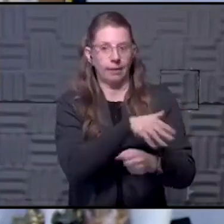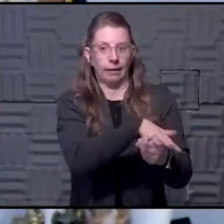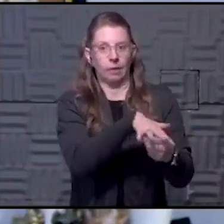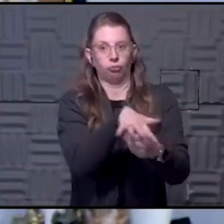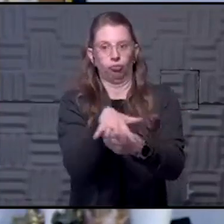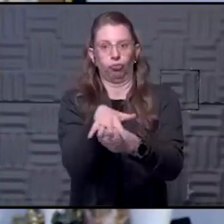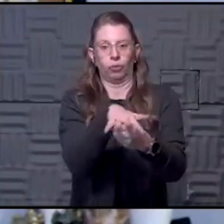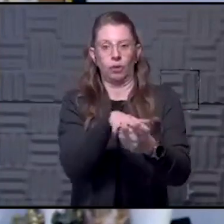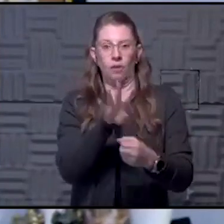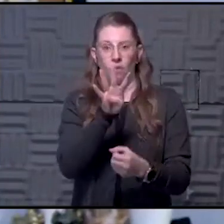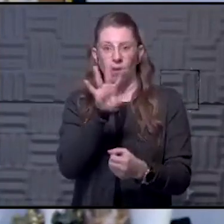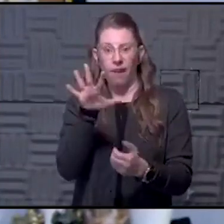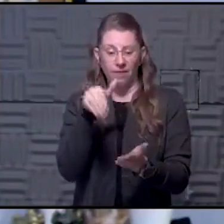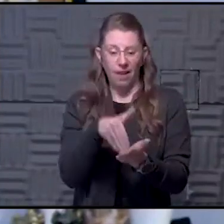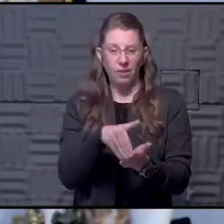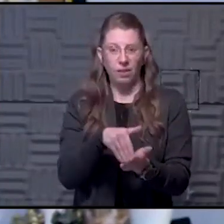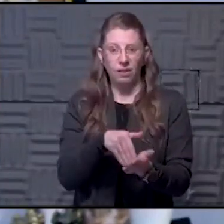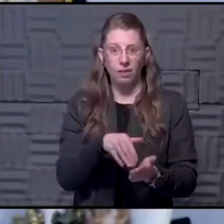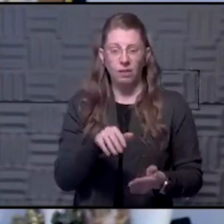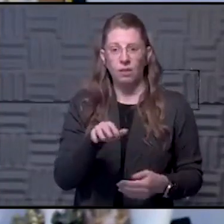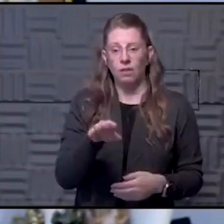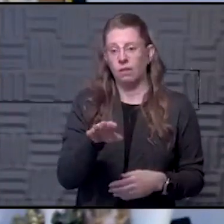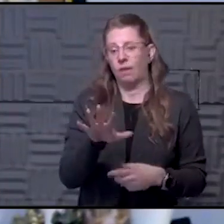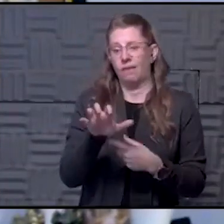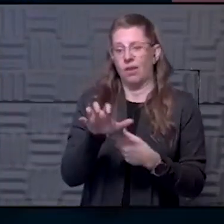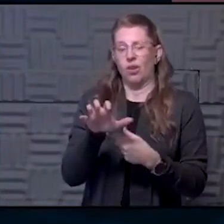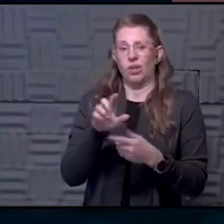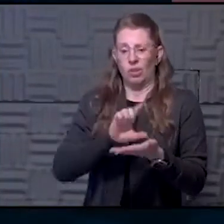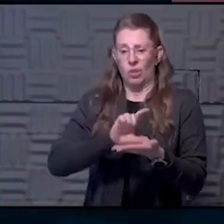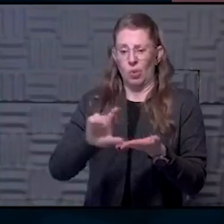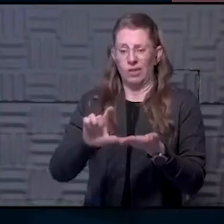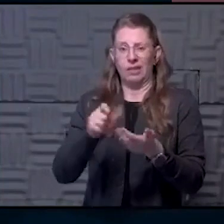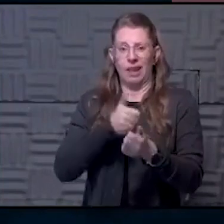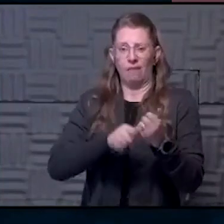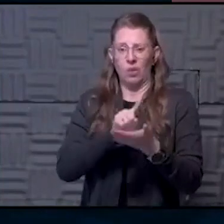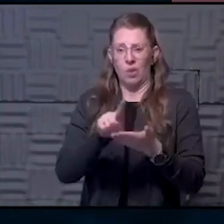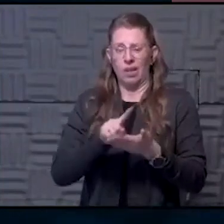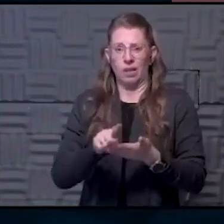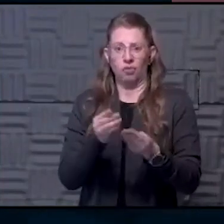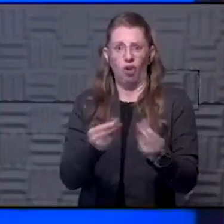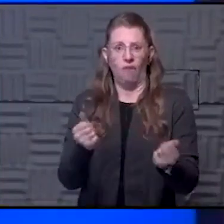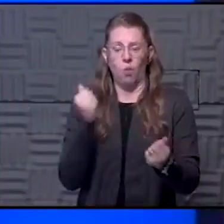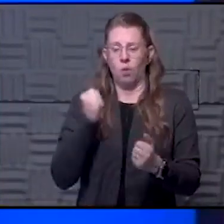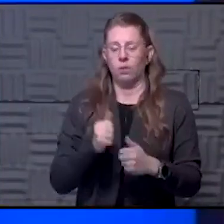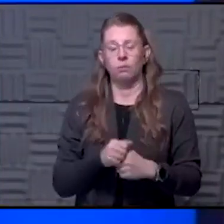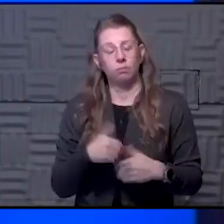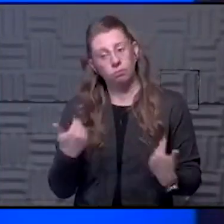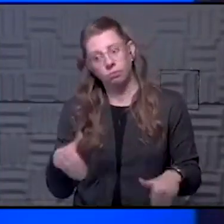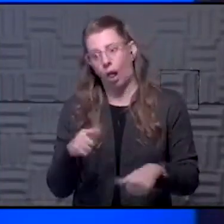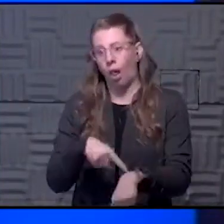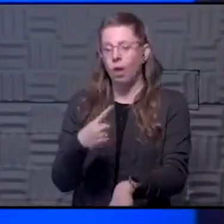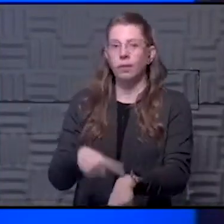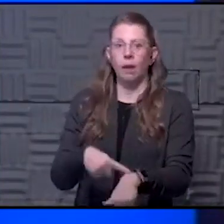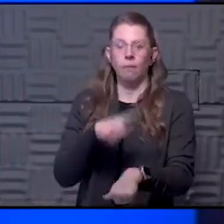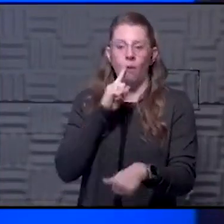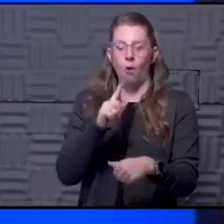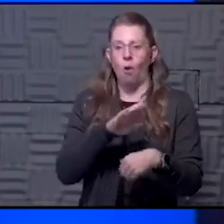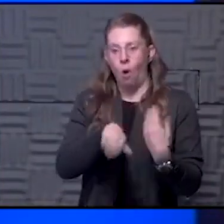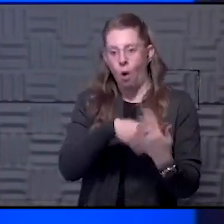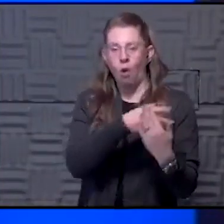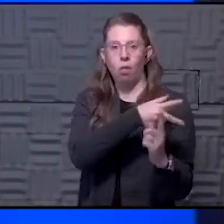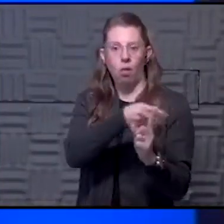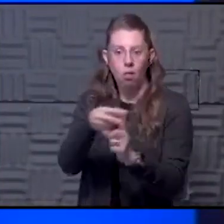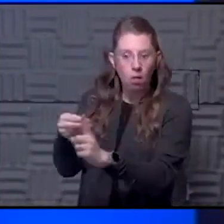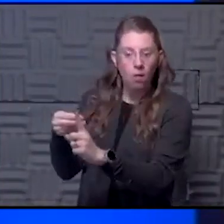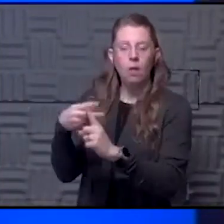but 45,500 doses a week ain't going to cut it. No, it's not. It's going to take a long time to get everybody vaccinated, and by the time we get done even getting